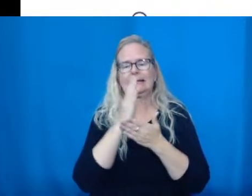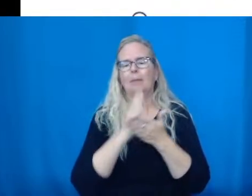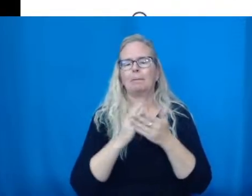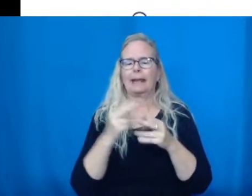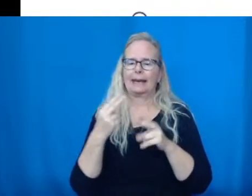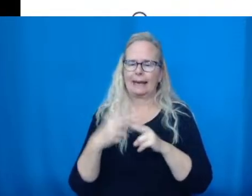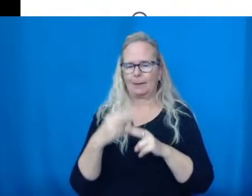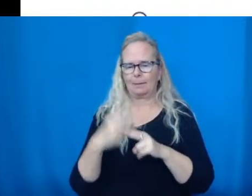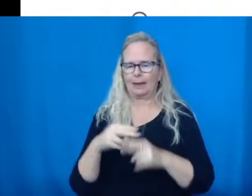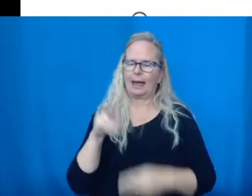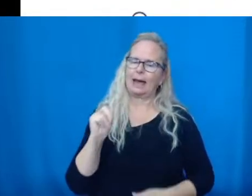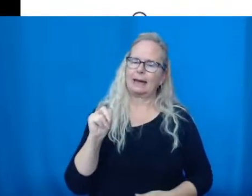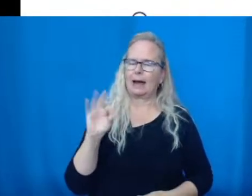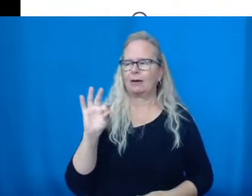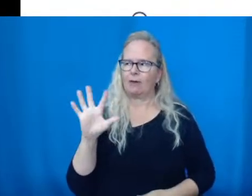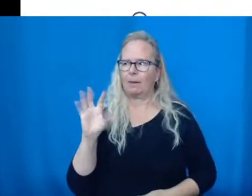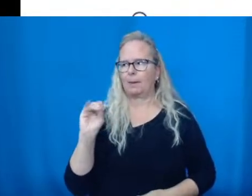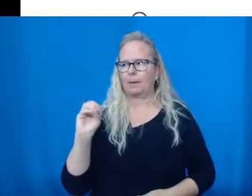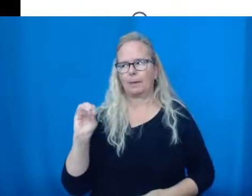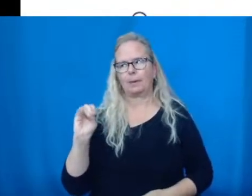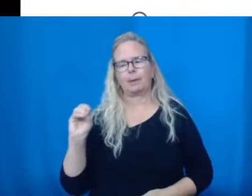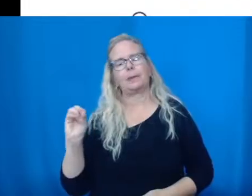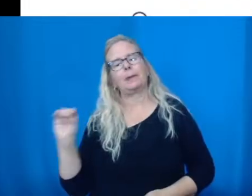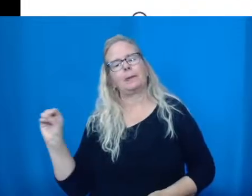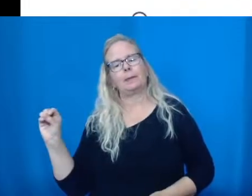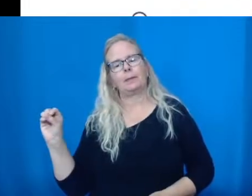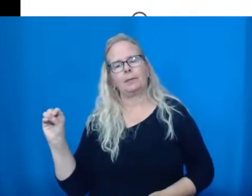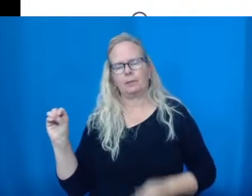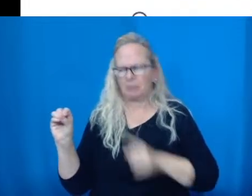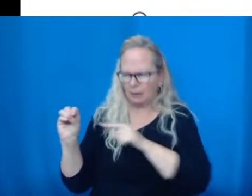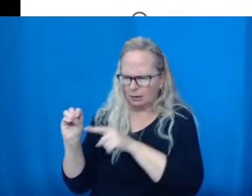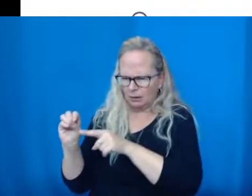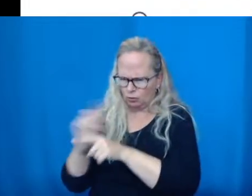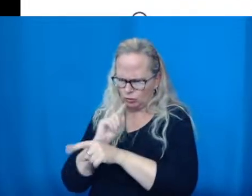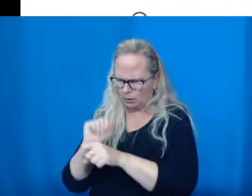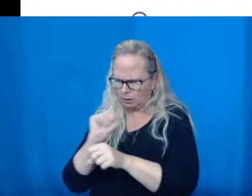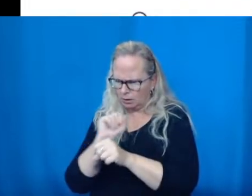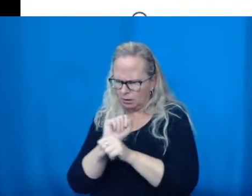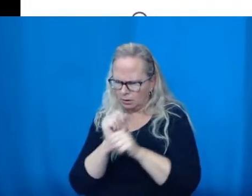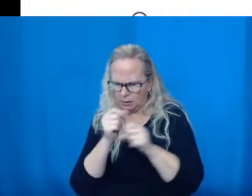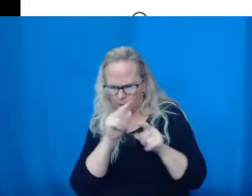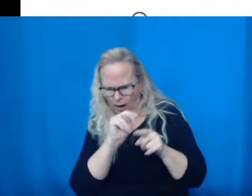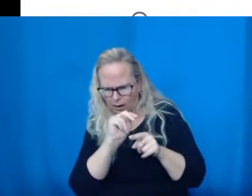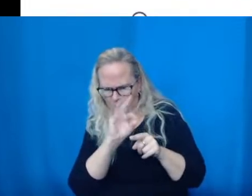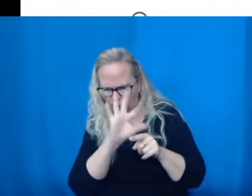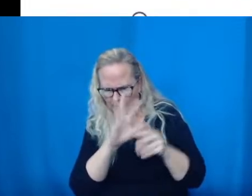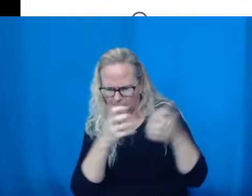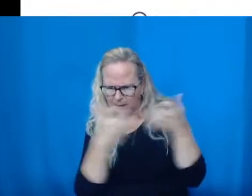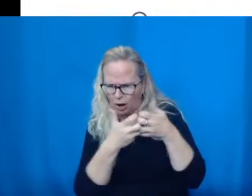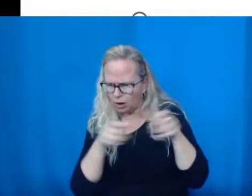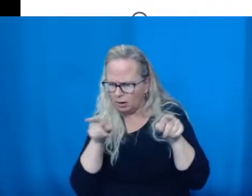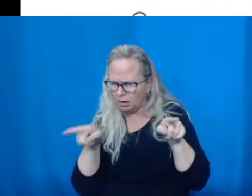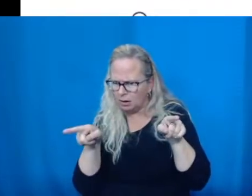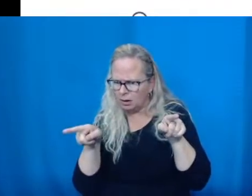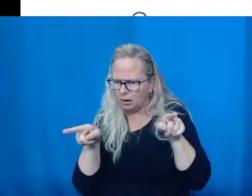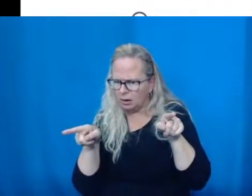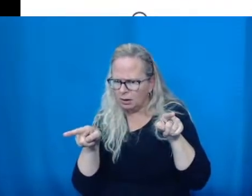meet requirements. It may meet the efficiency, but not the fit, for instance, and so not give you the protection that you expect from that